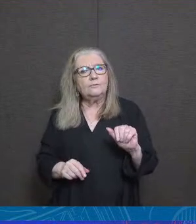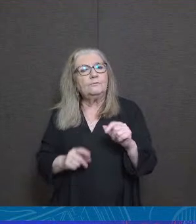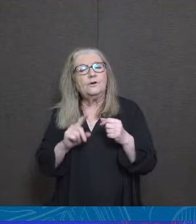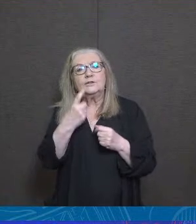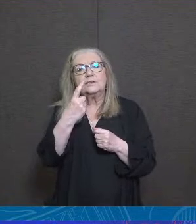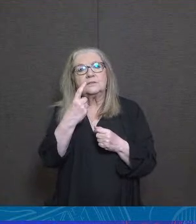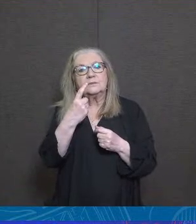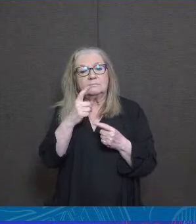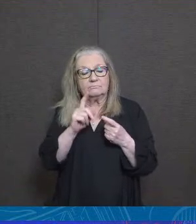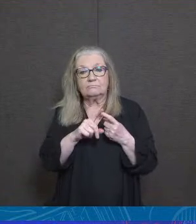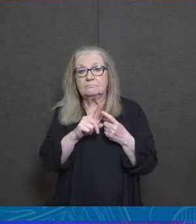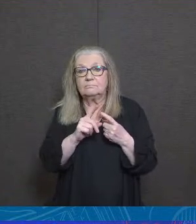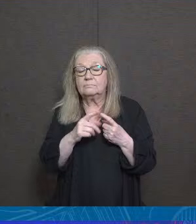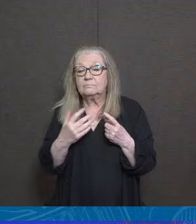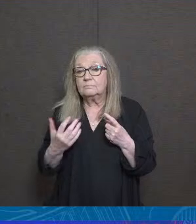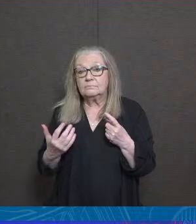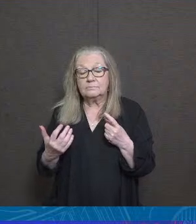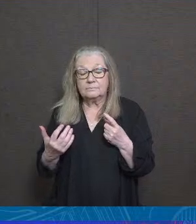really about